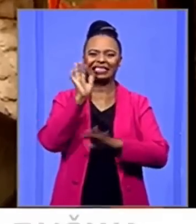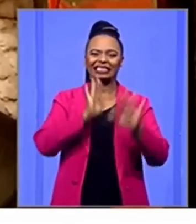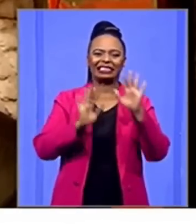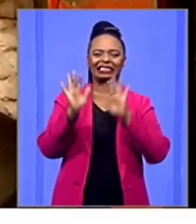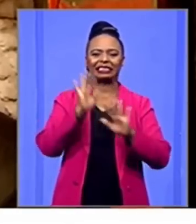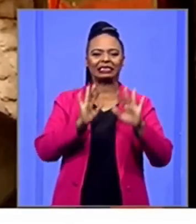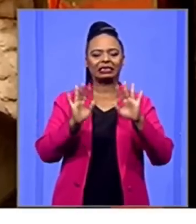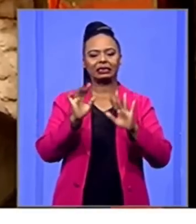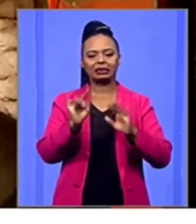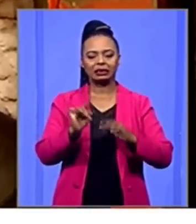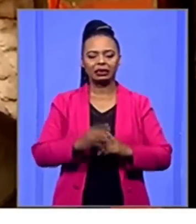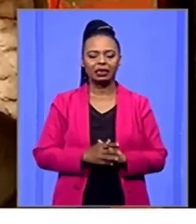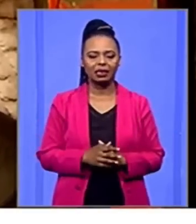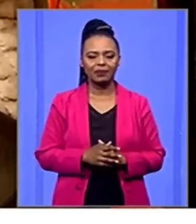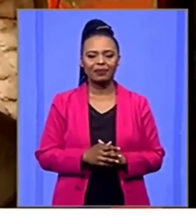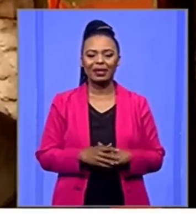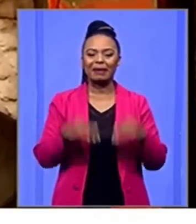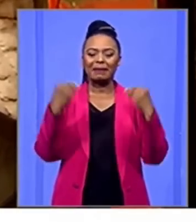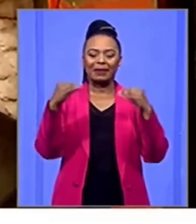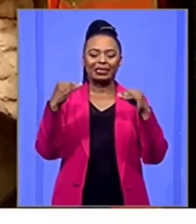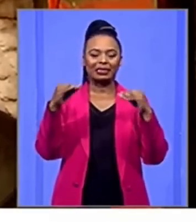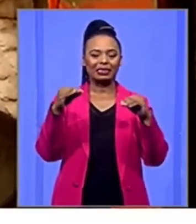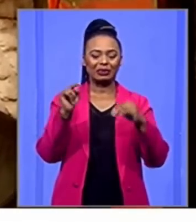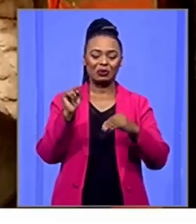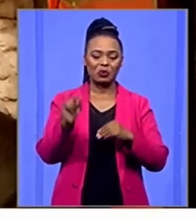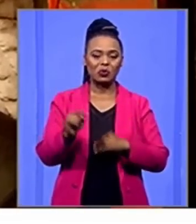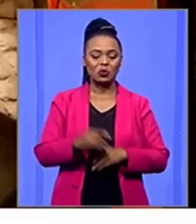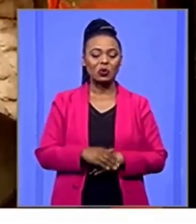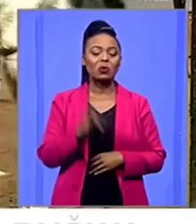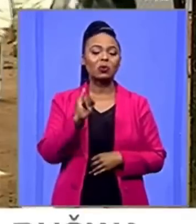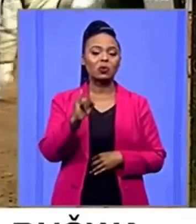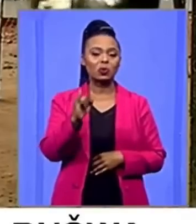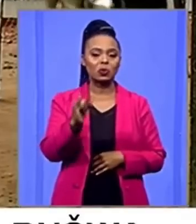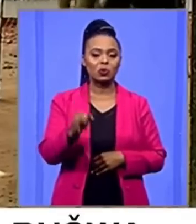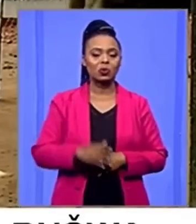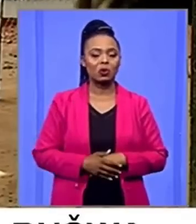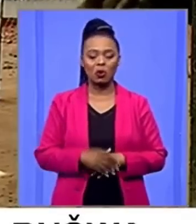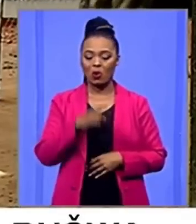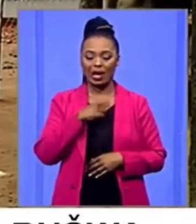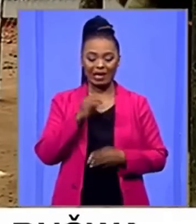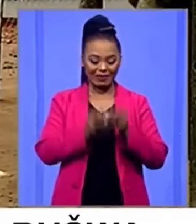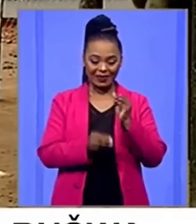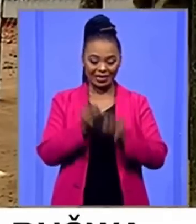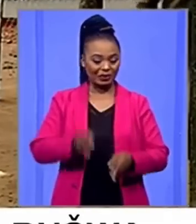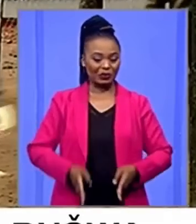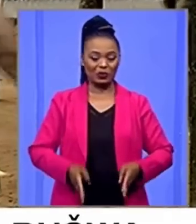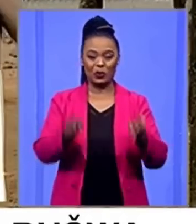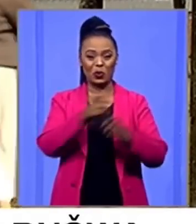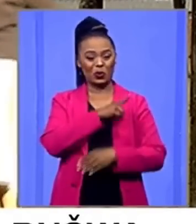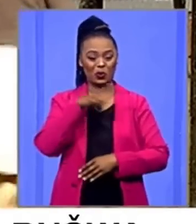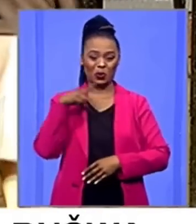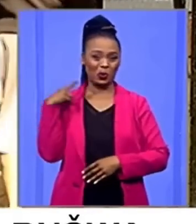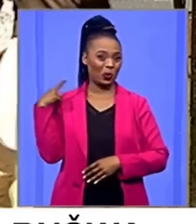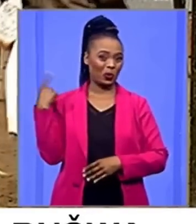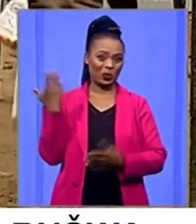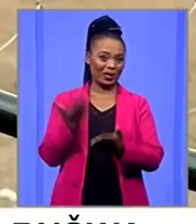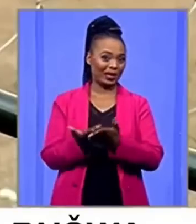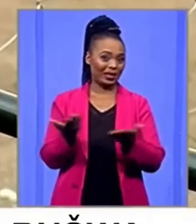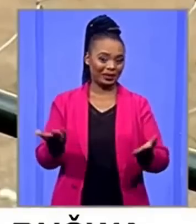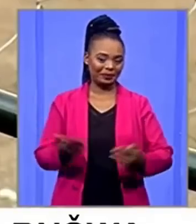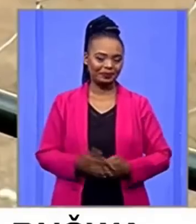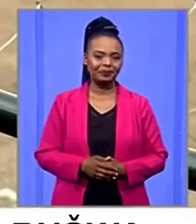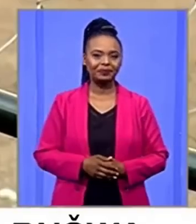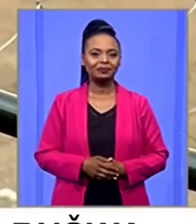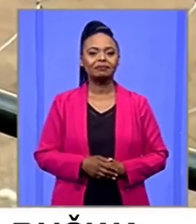take time. So for businesses especially, it's very bad now. Ba ditirelo tsa tshoganyetso tsa Johannesburg ba re boletse baagi